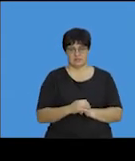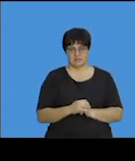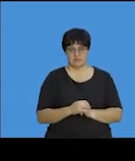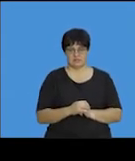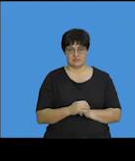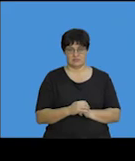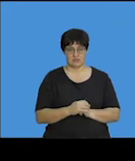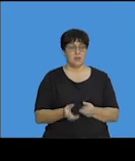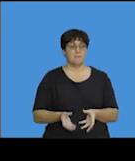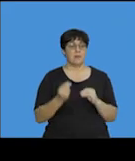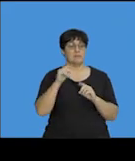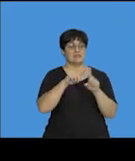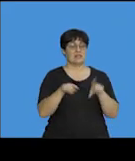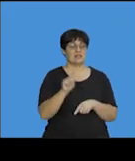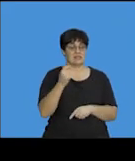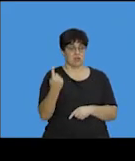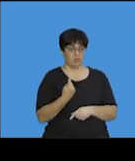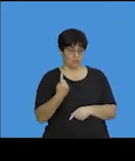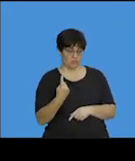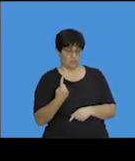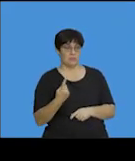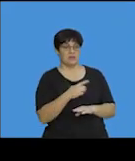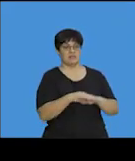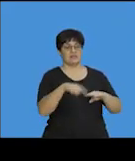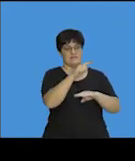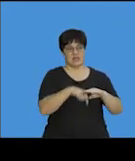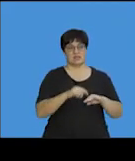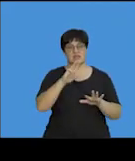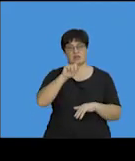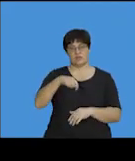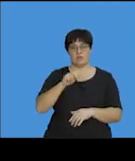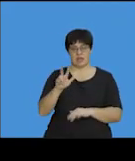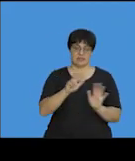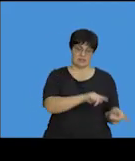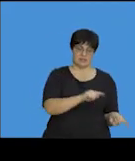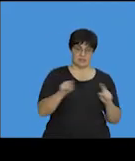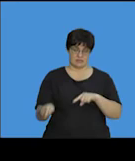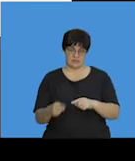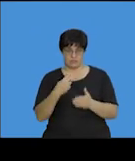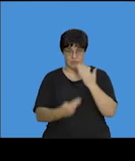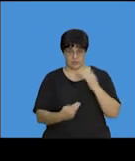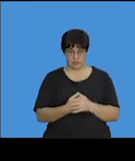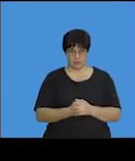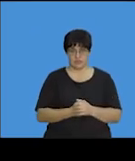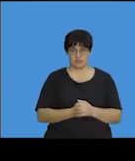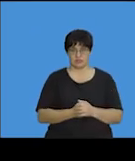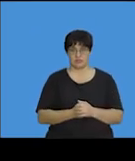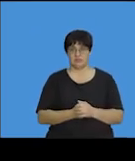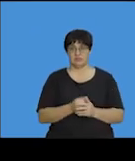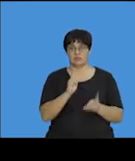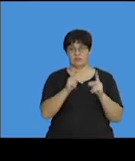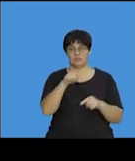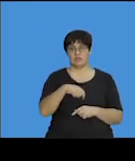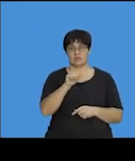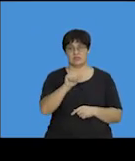delta T. So to get delta T on its own, I'm going to have to divide by 9,8 on both sides. So I've